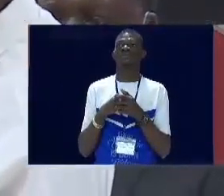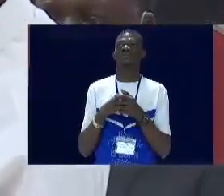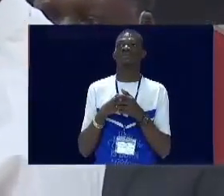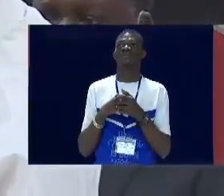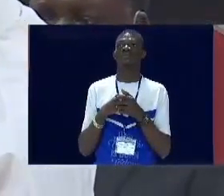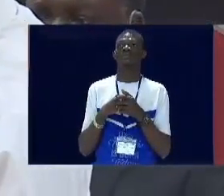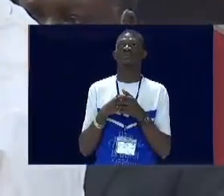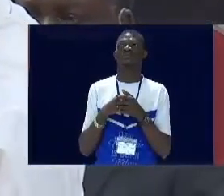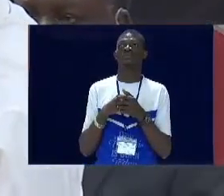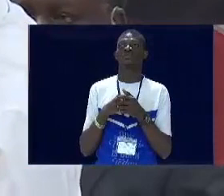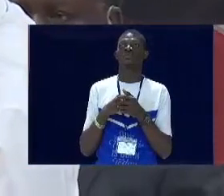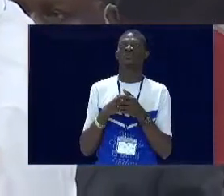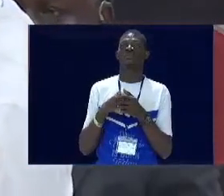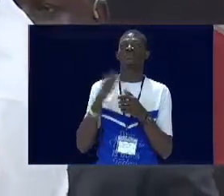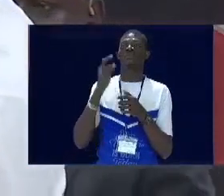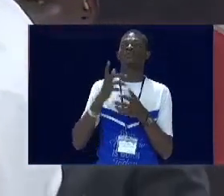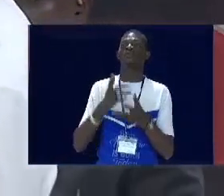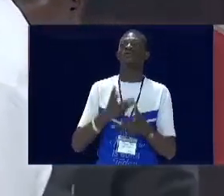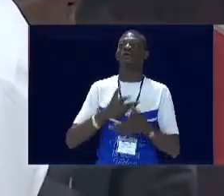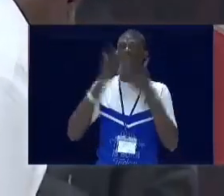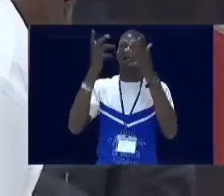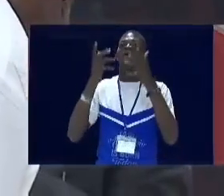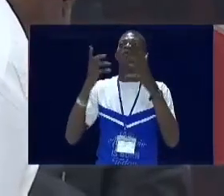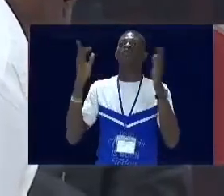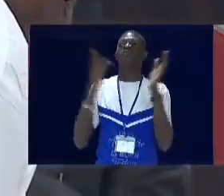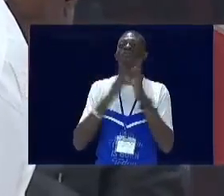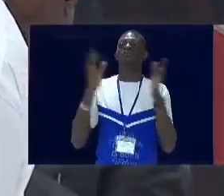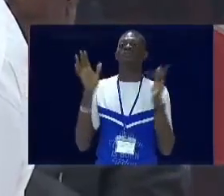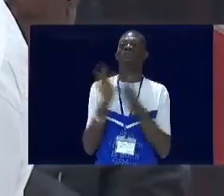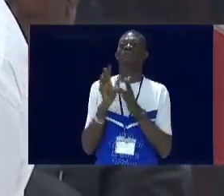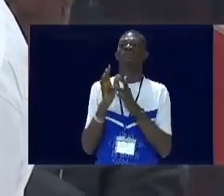you will cry, Jesus,